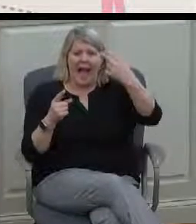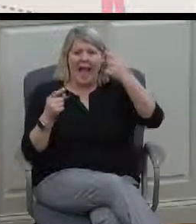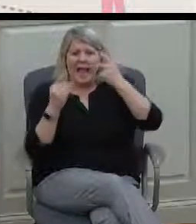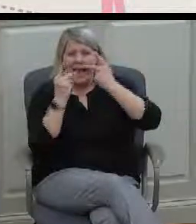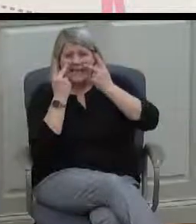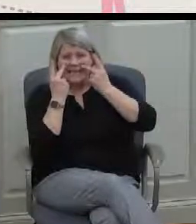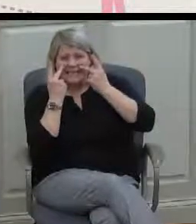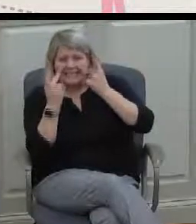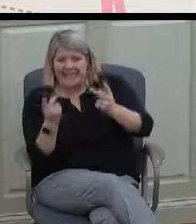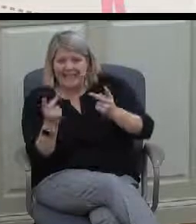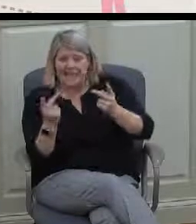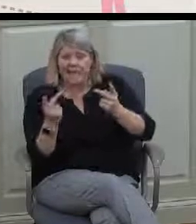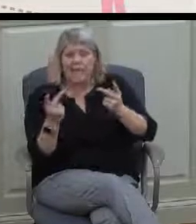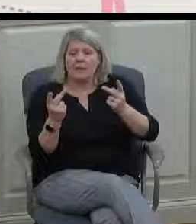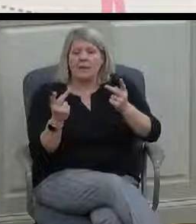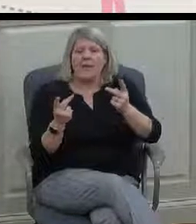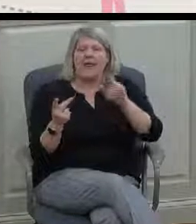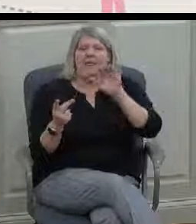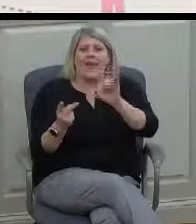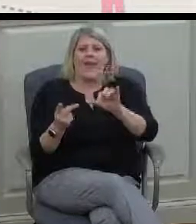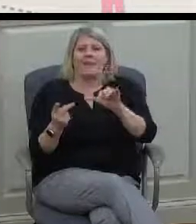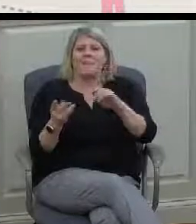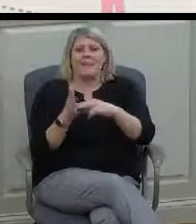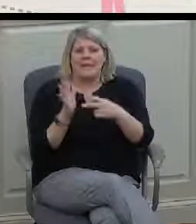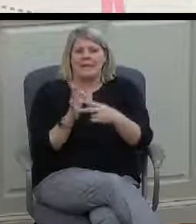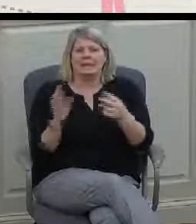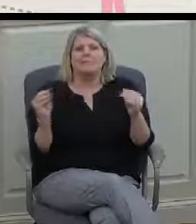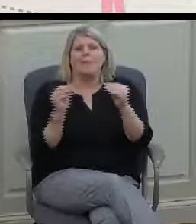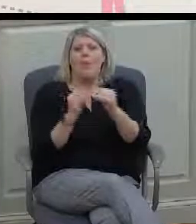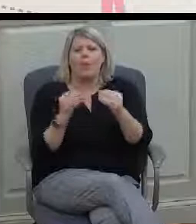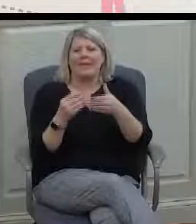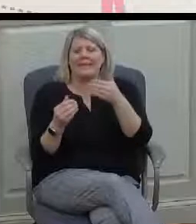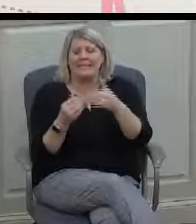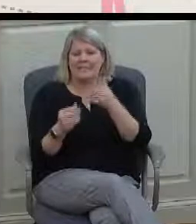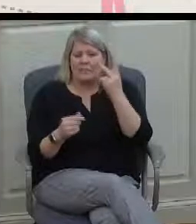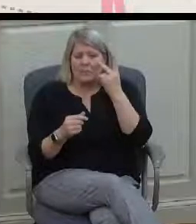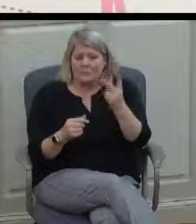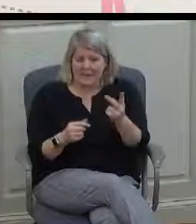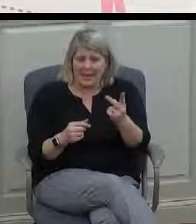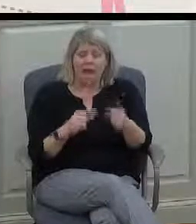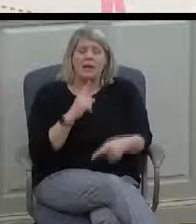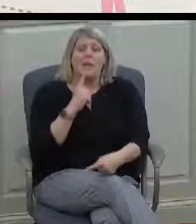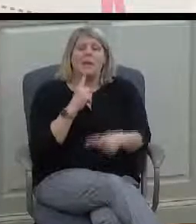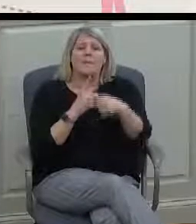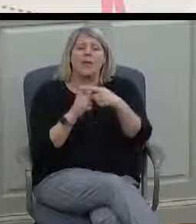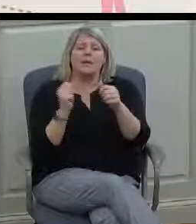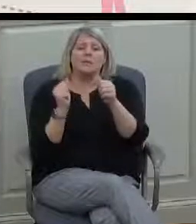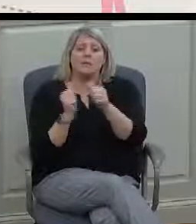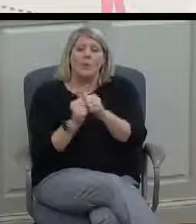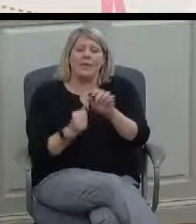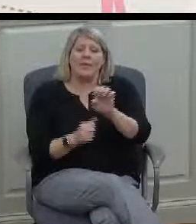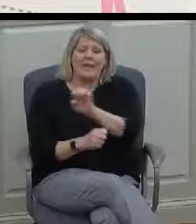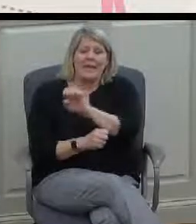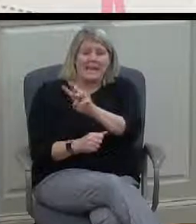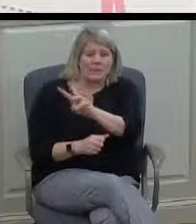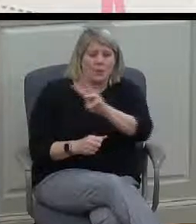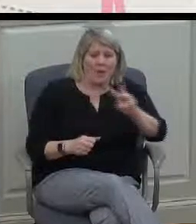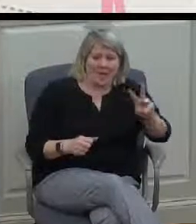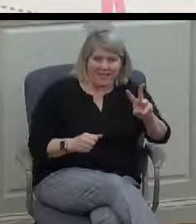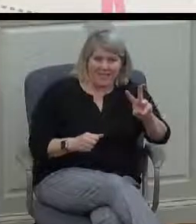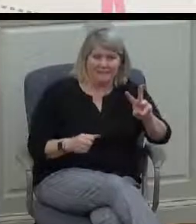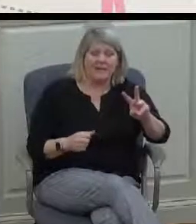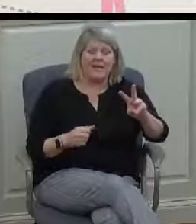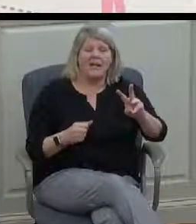for someone in a car. Plus, with this east-west orientation of the roadway, as the sun rises and sets